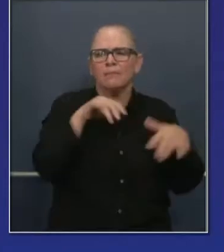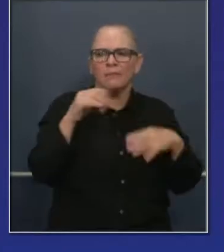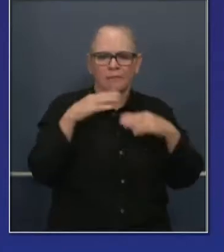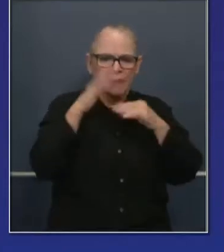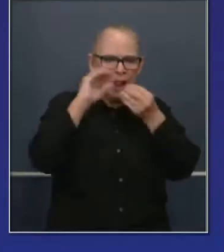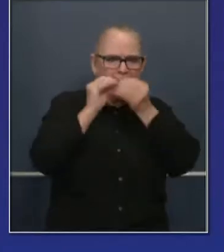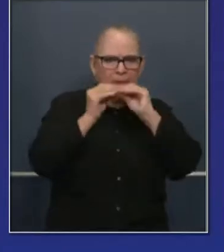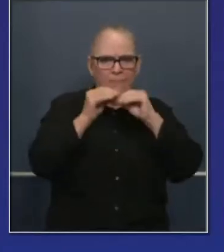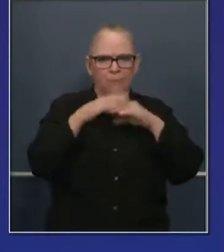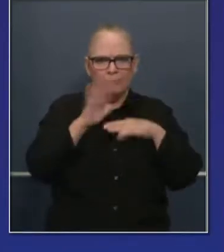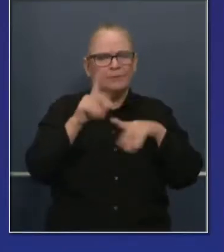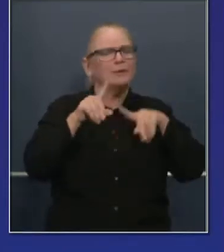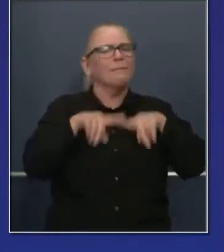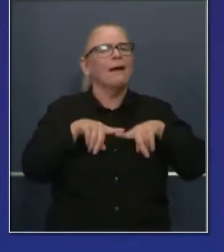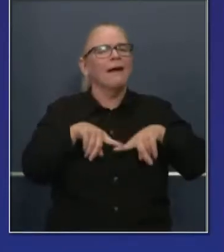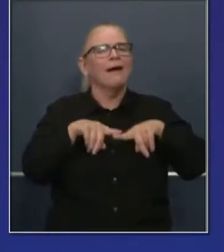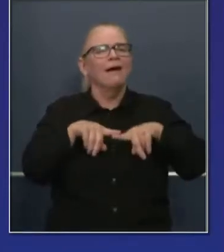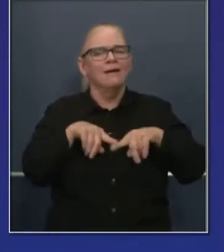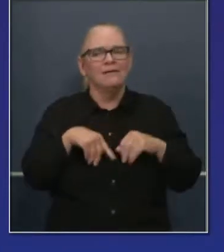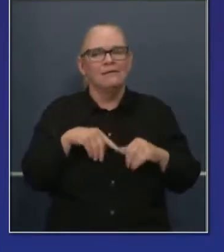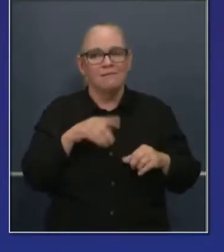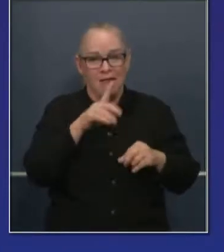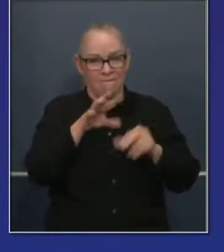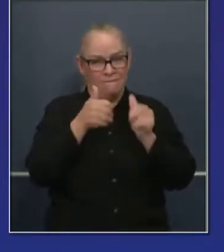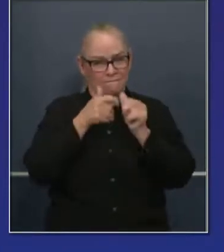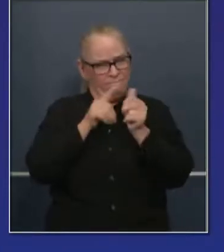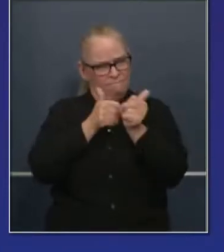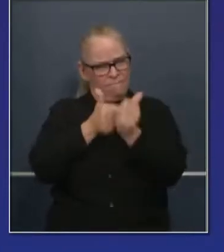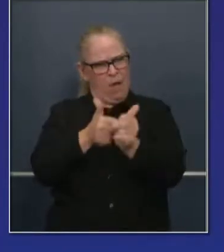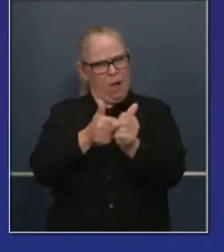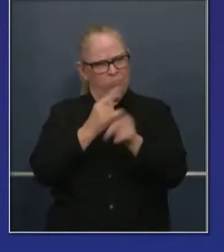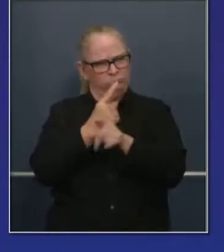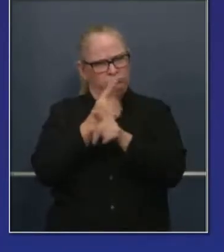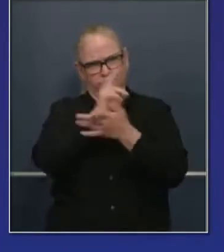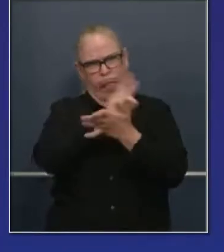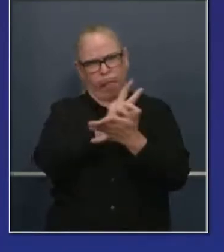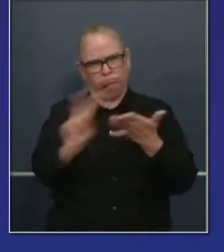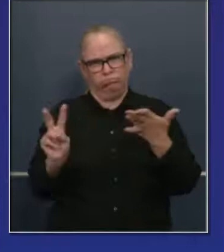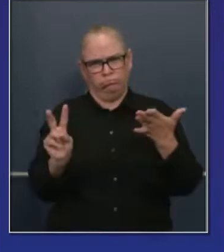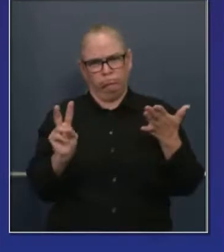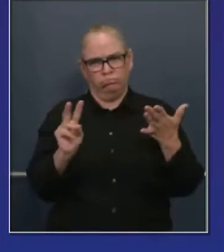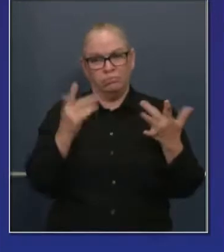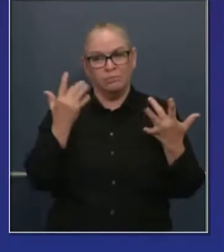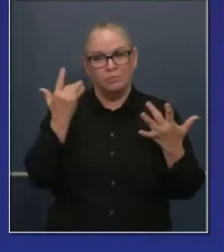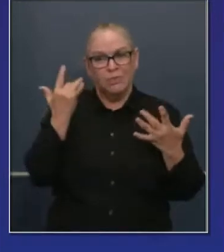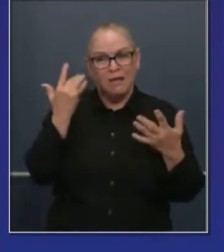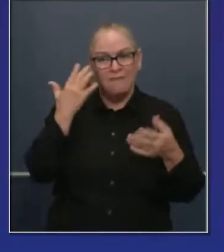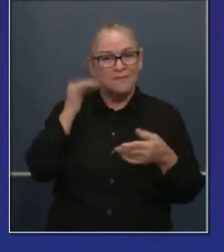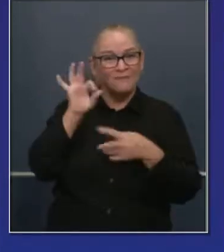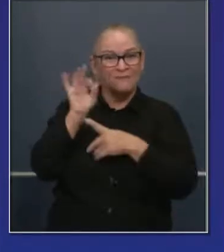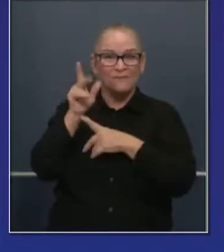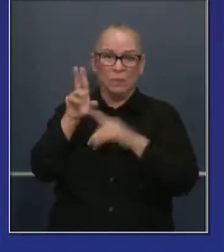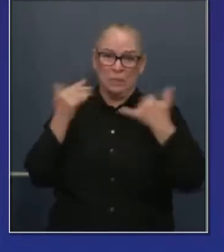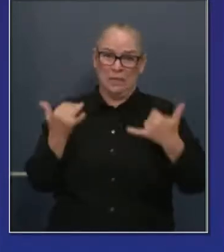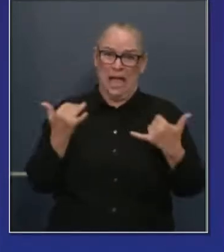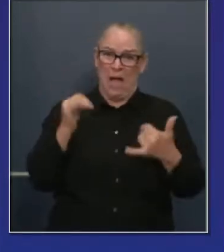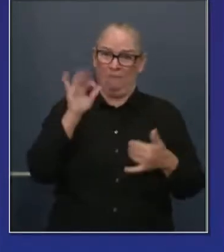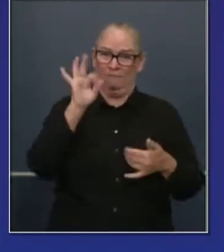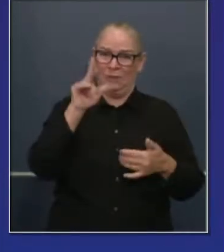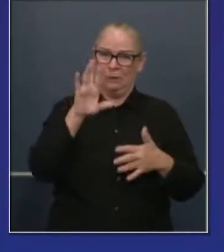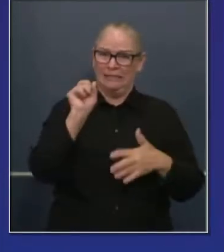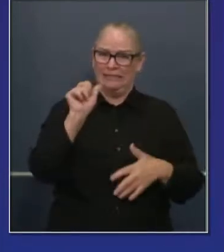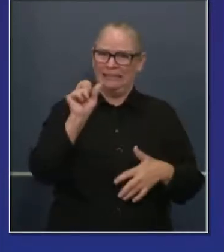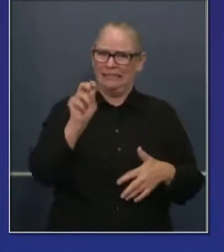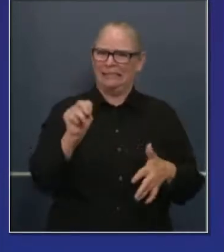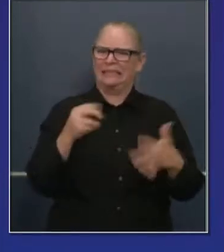that we get through flu season, that we get into winter, and we allow ourselves the sort of runway